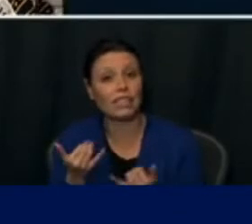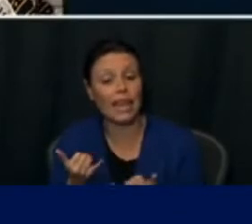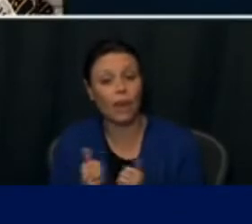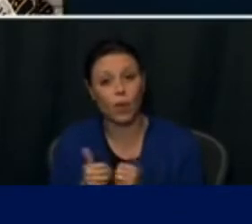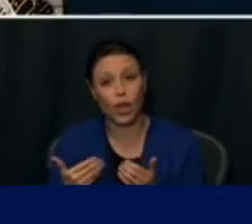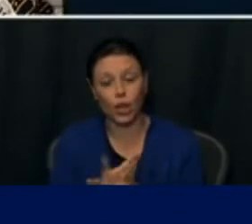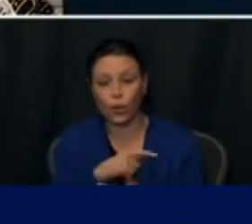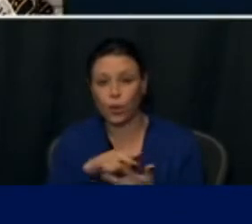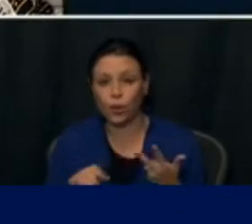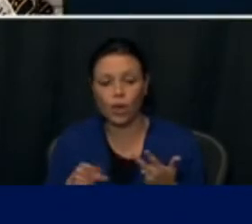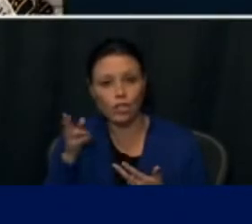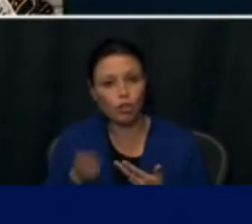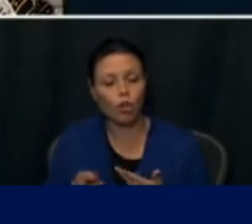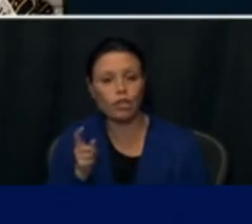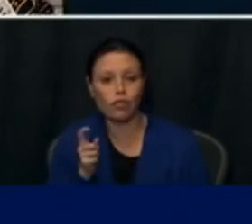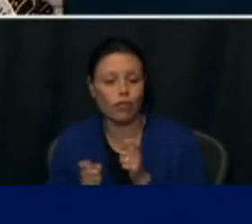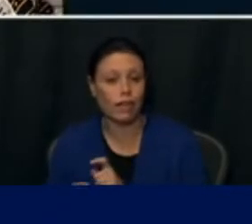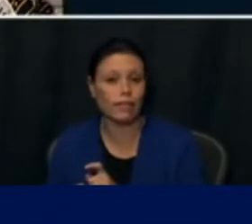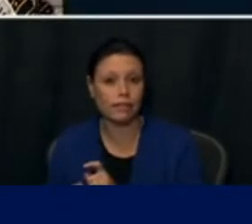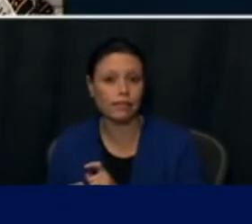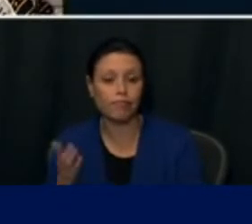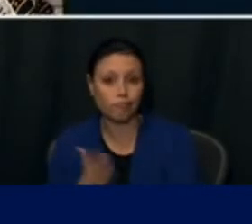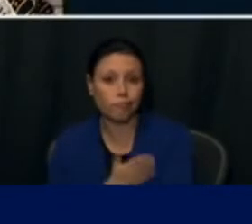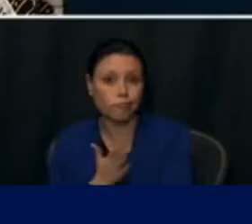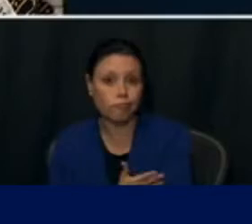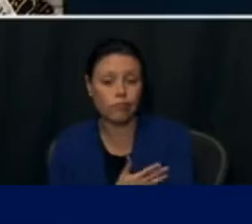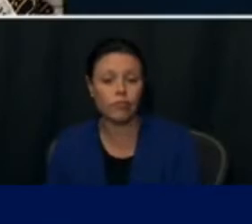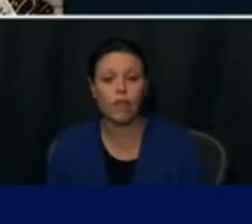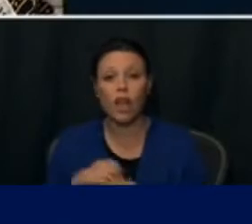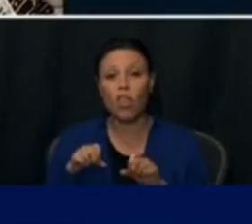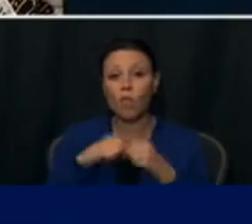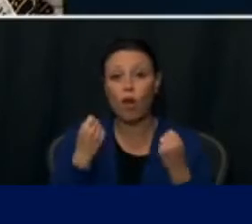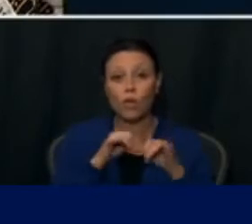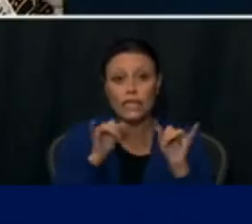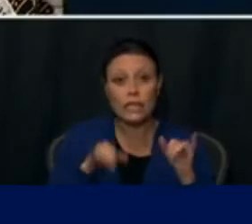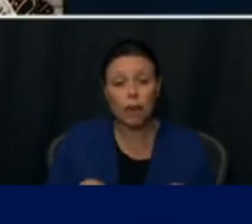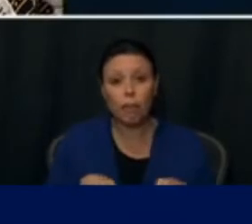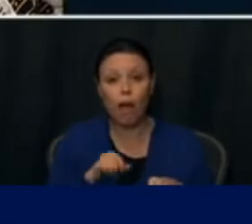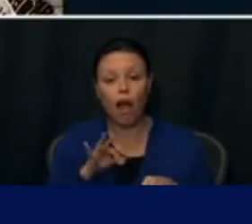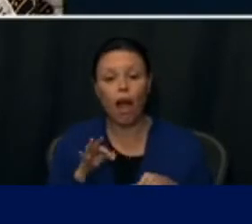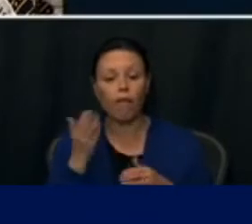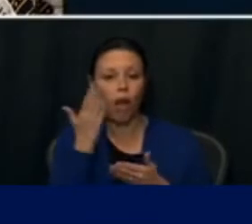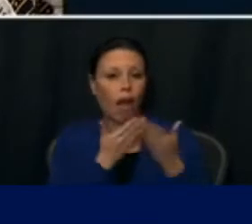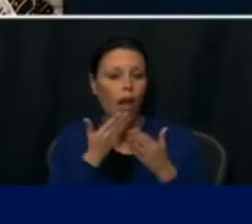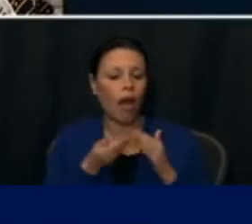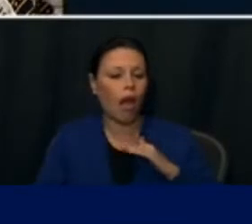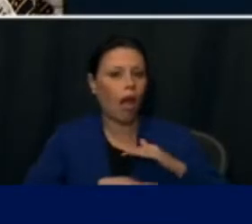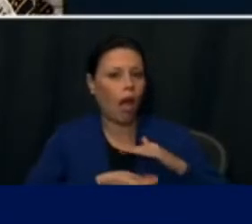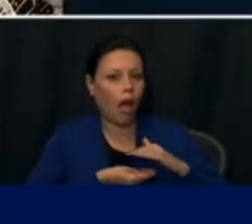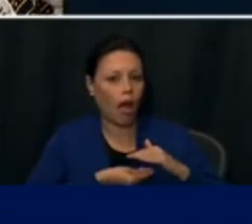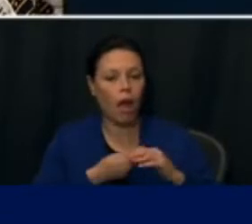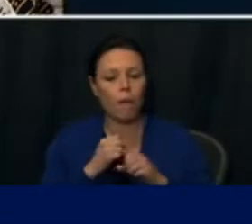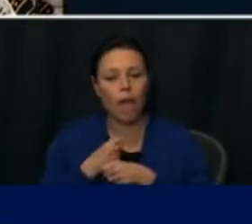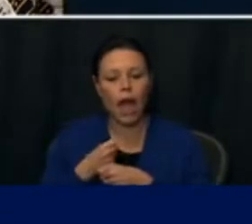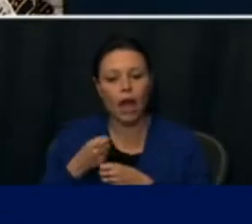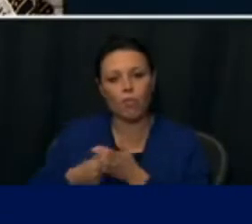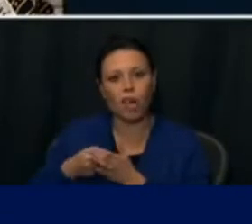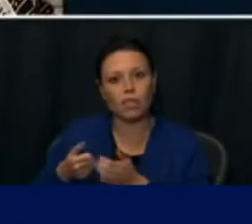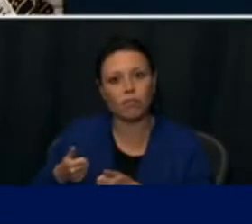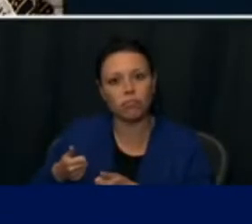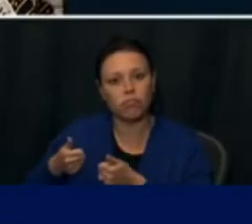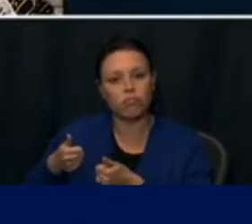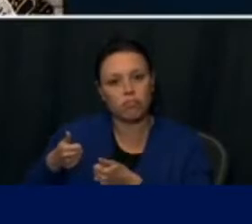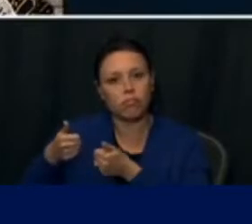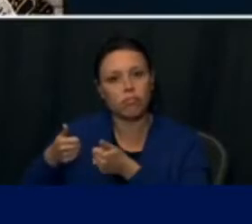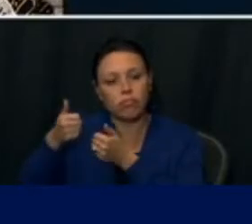these new historic reforms ending a broken system of shadowy Kickbacks that drove prices higher and